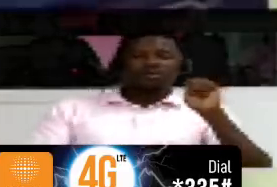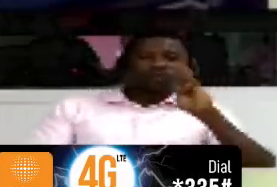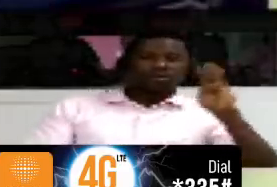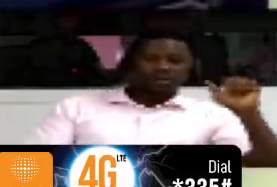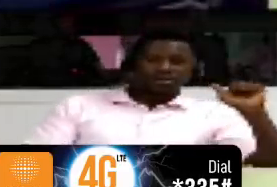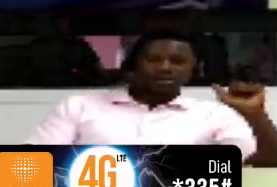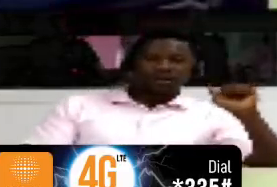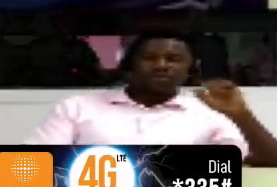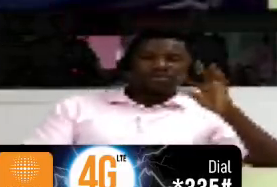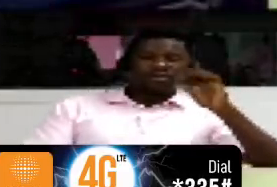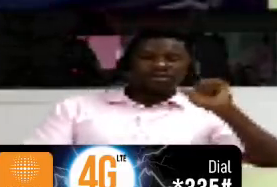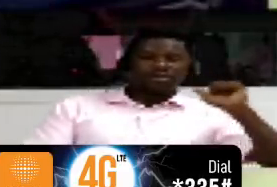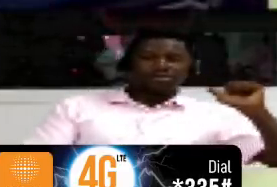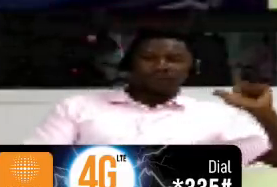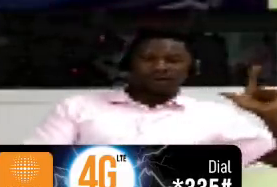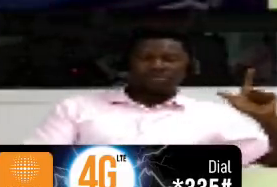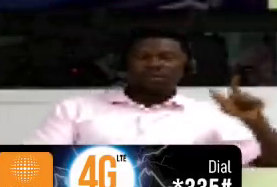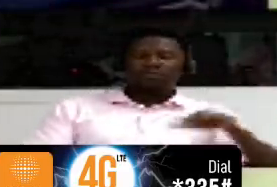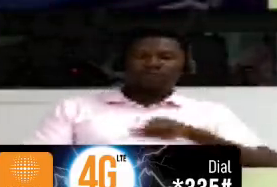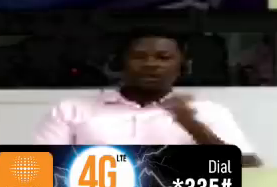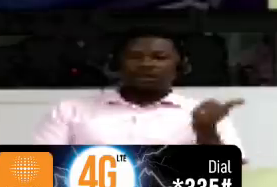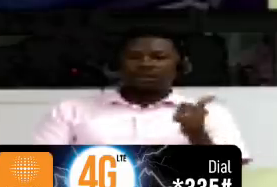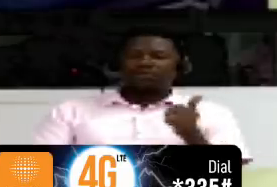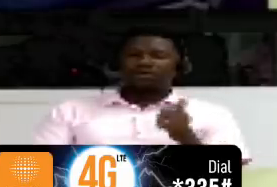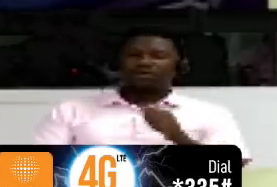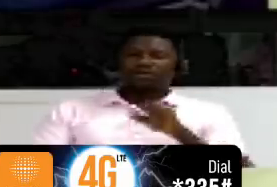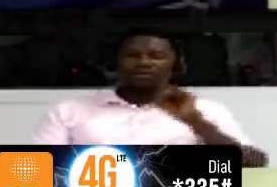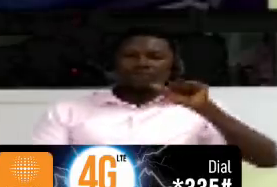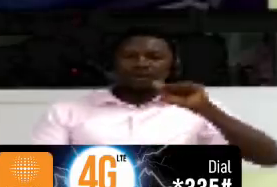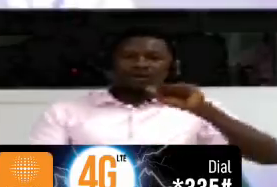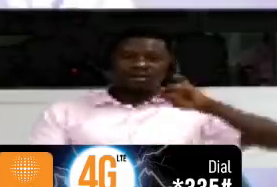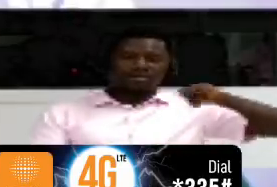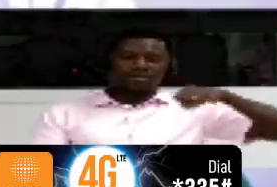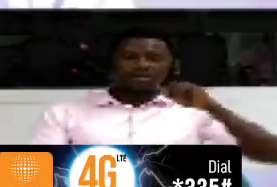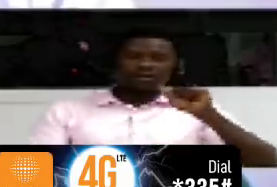And Sajar Kamara was the information minister who I work hand in hand with.